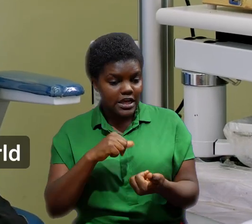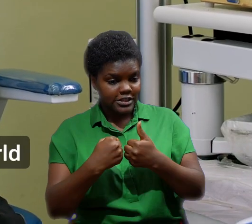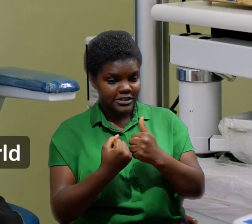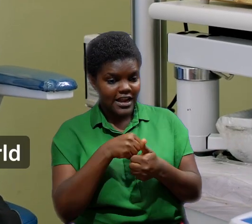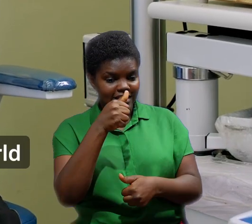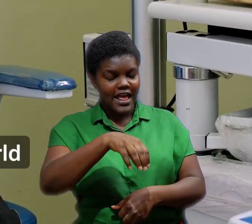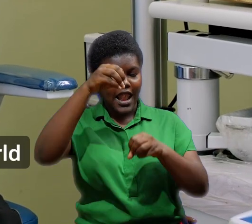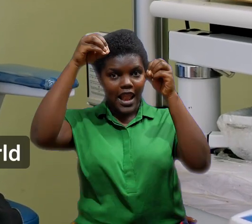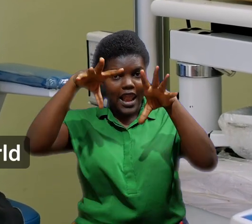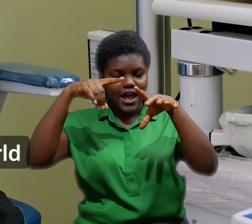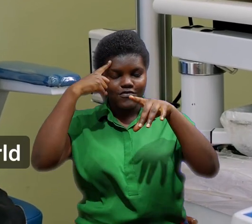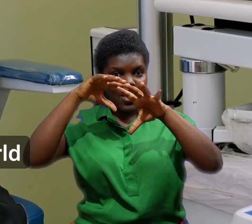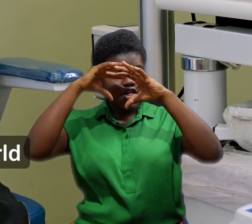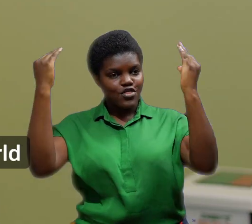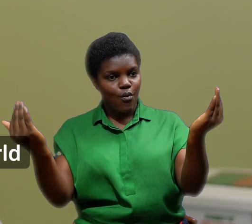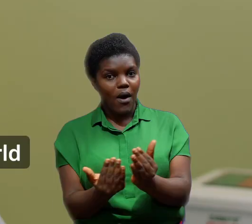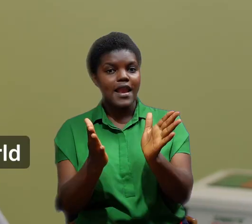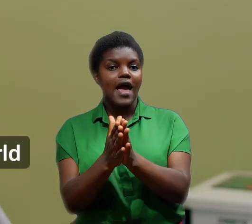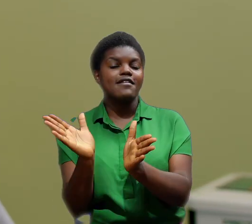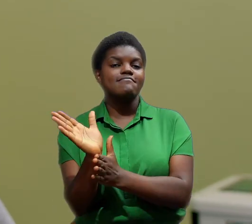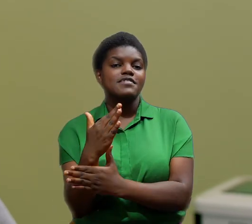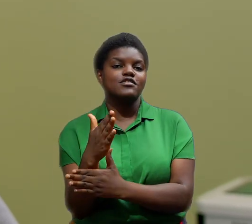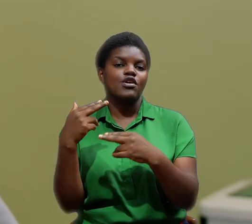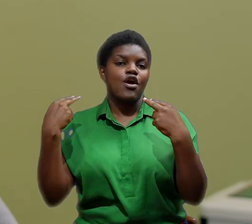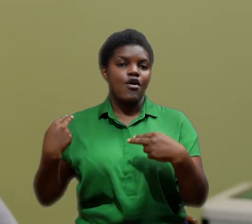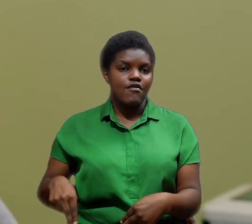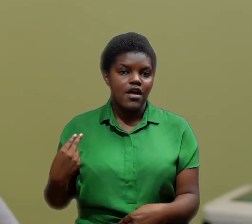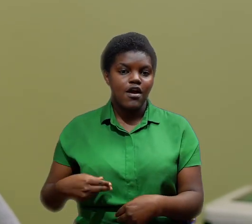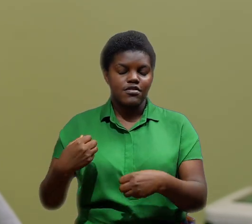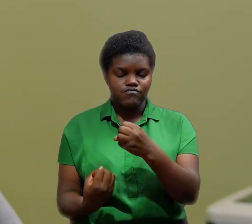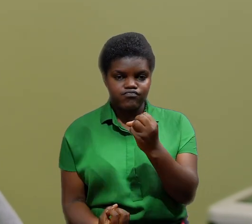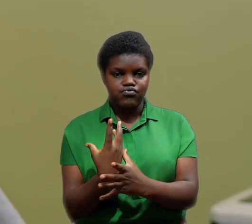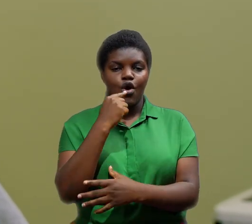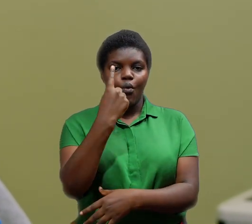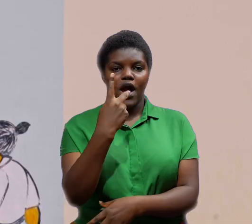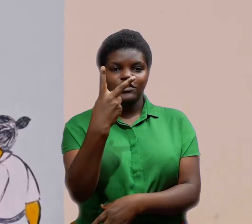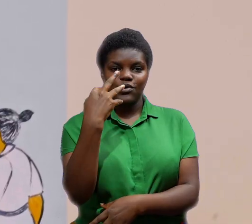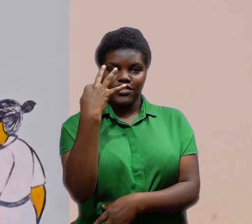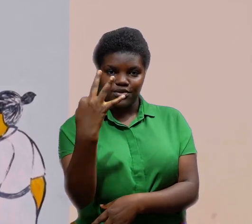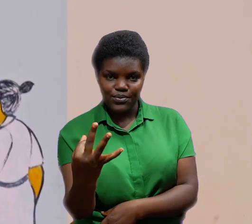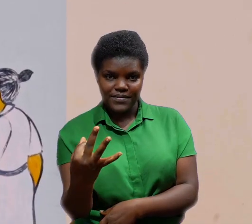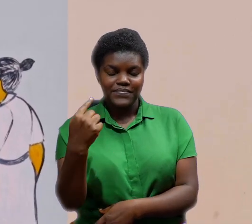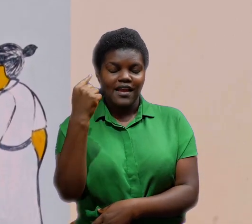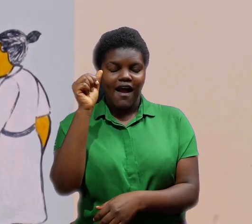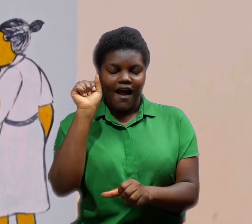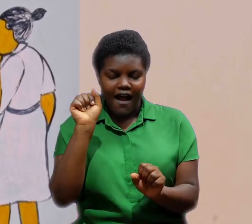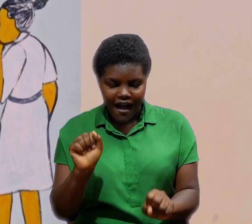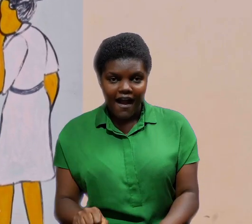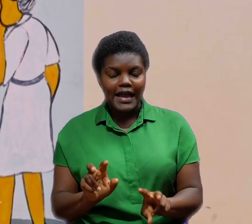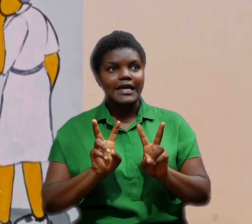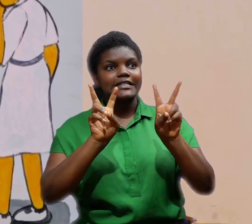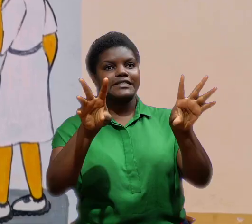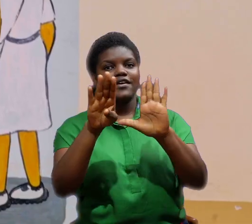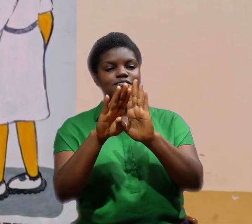this challenge, Light for the World and the Ministry of Health initiated the 1-2-3